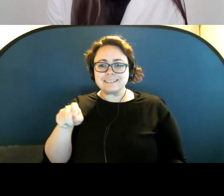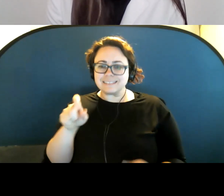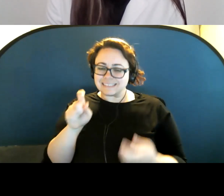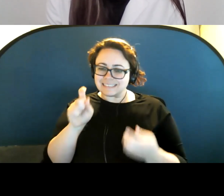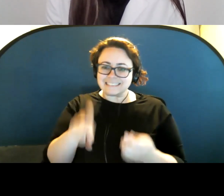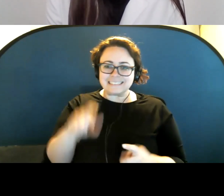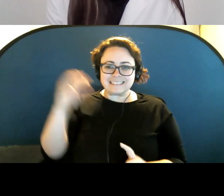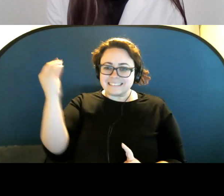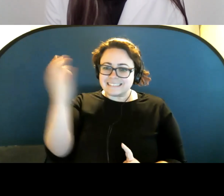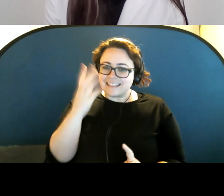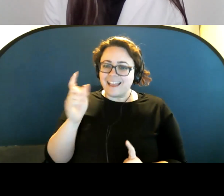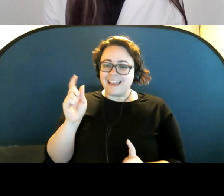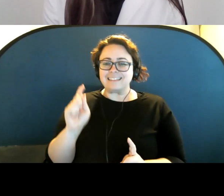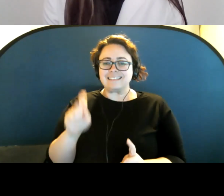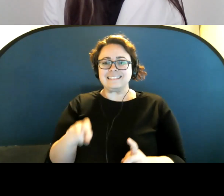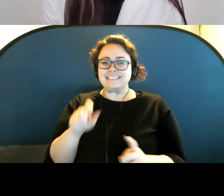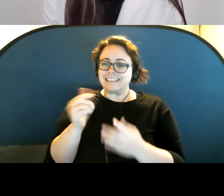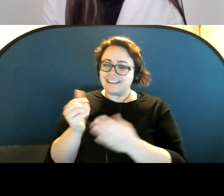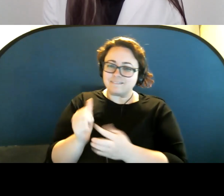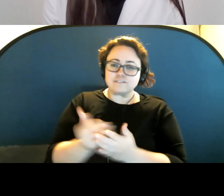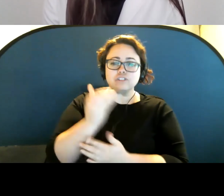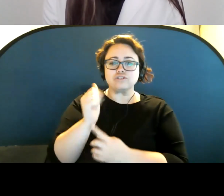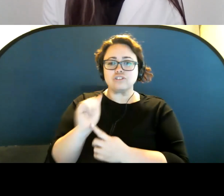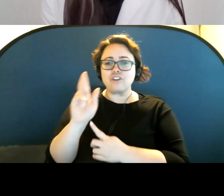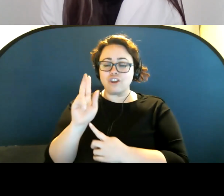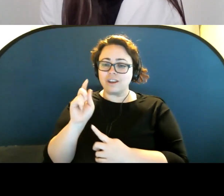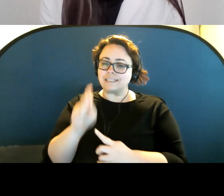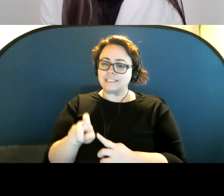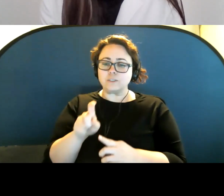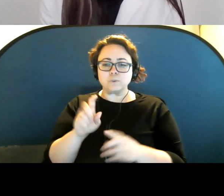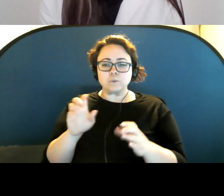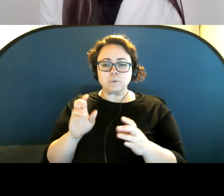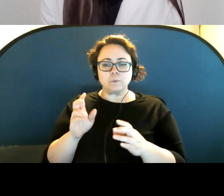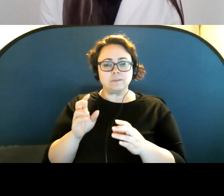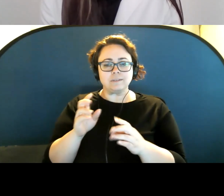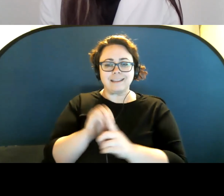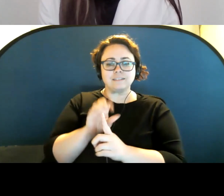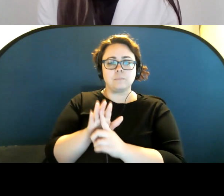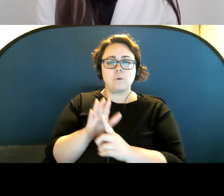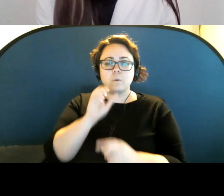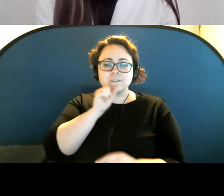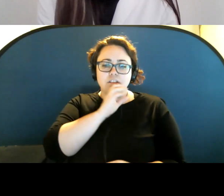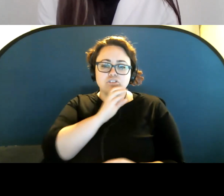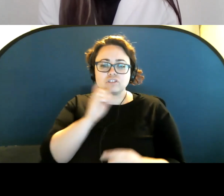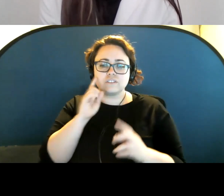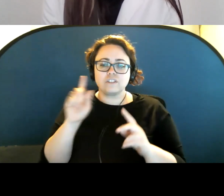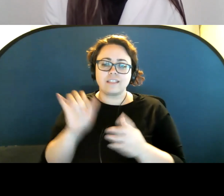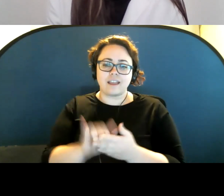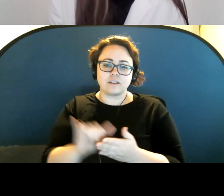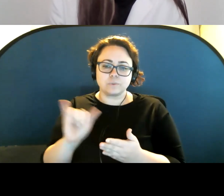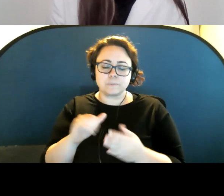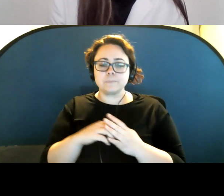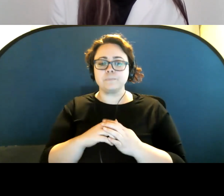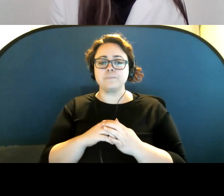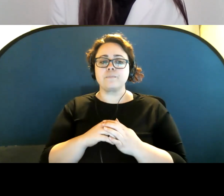that for our elders. I'll tell another story later, but involving the primary care provider,